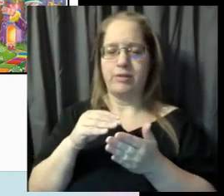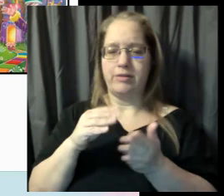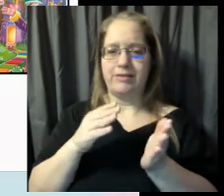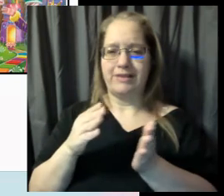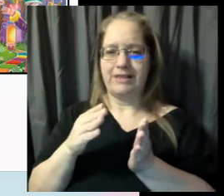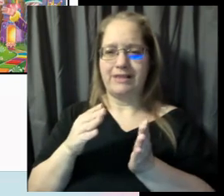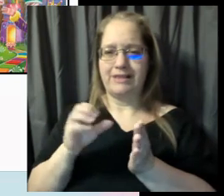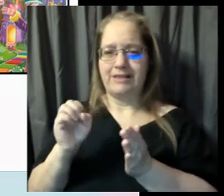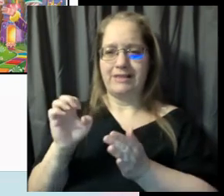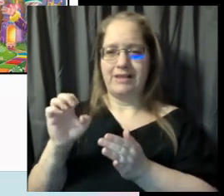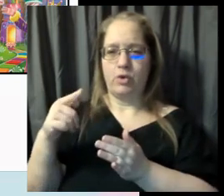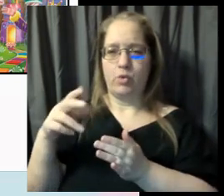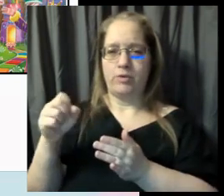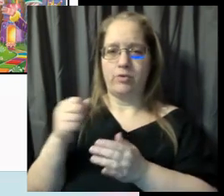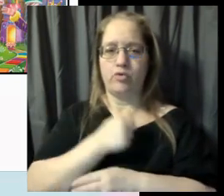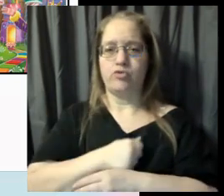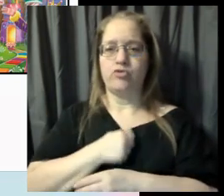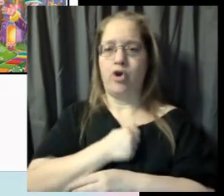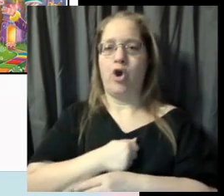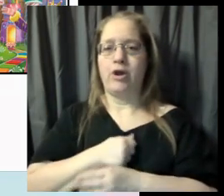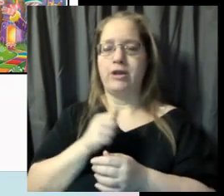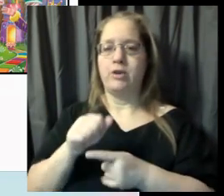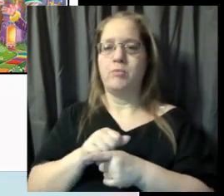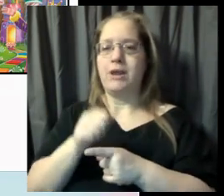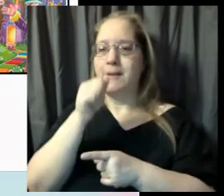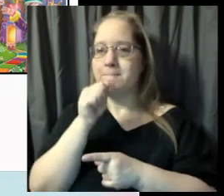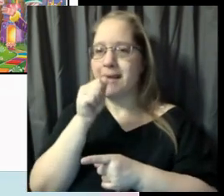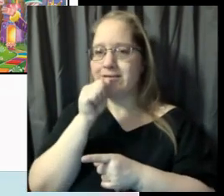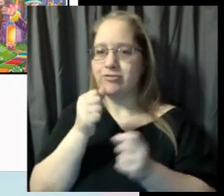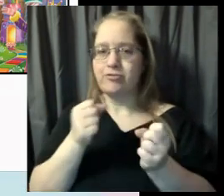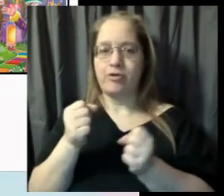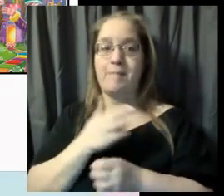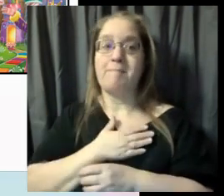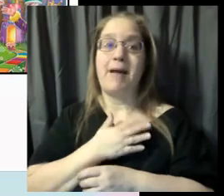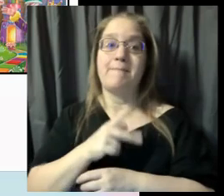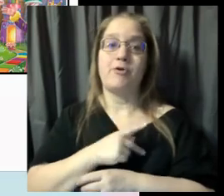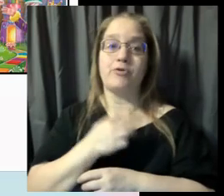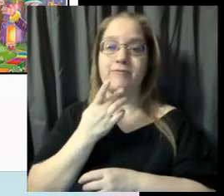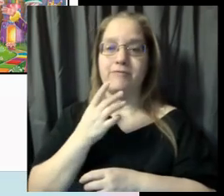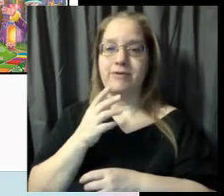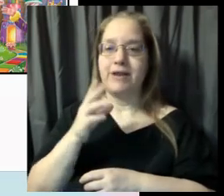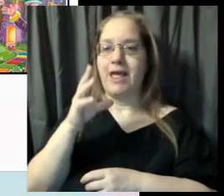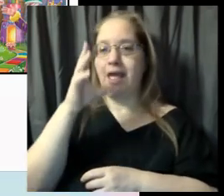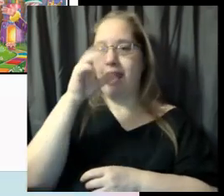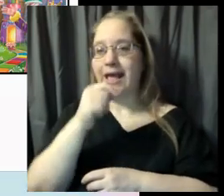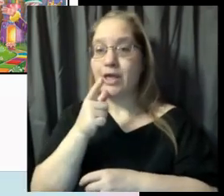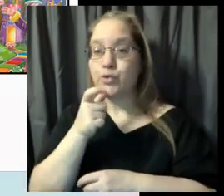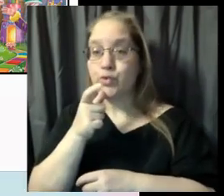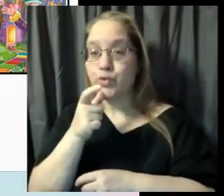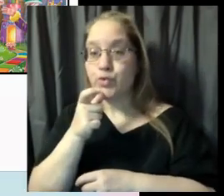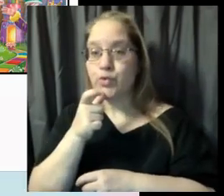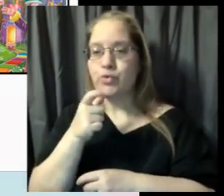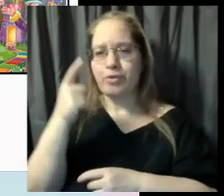like Sorry to practice patience and strategy, and my personal favorite, Guess Who, to encourage